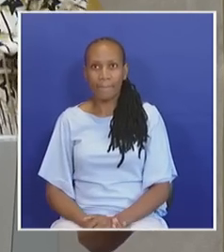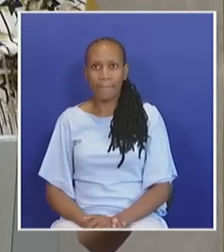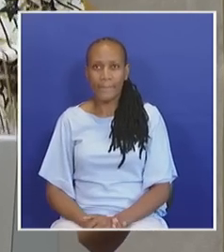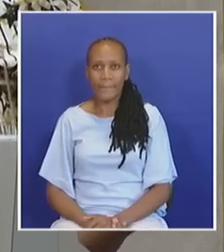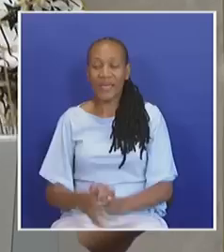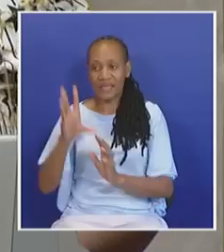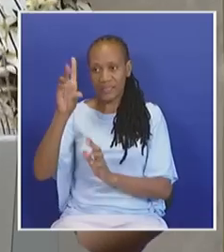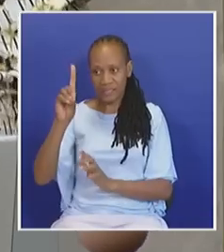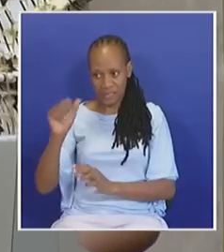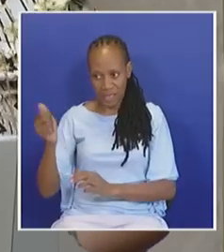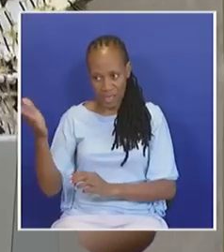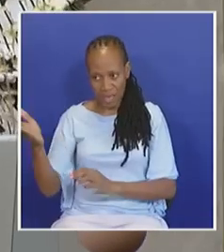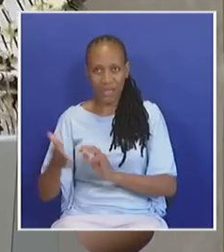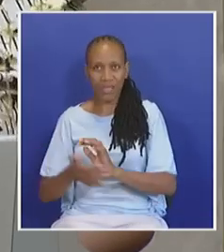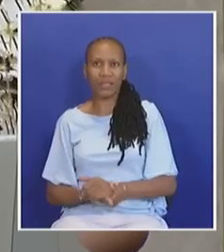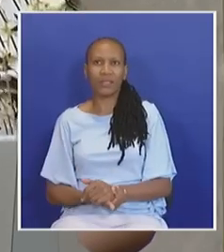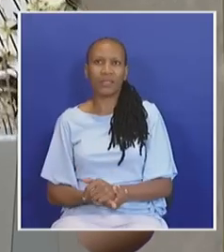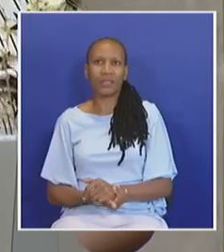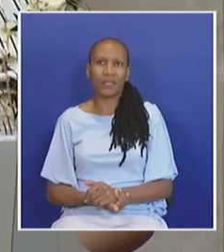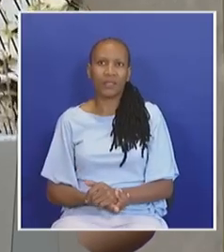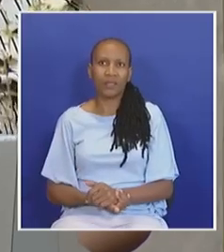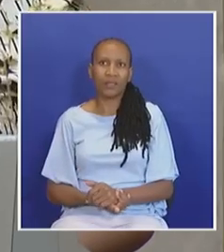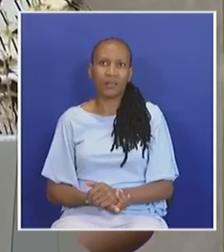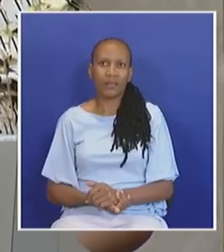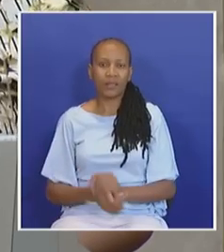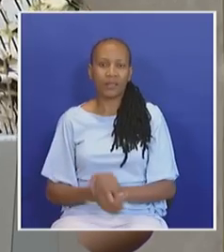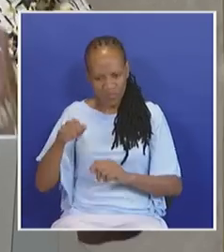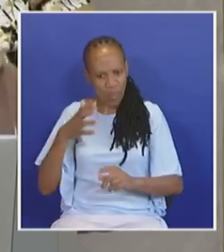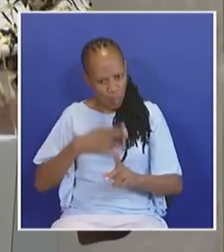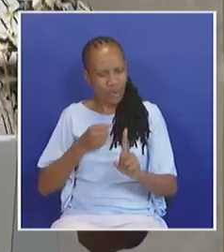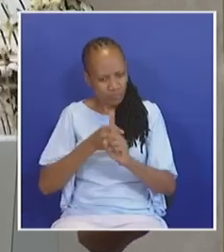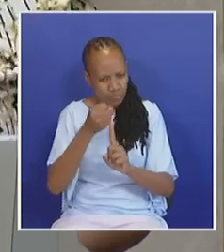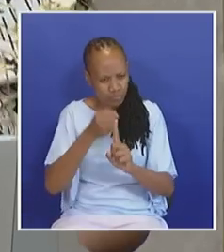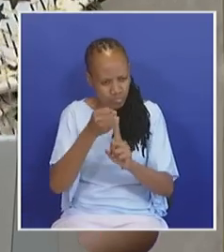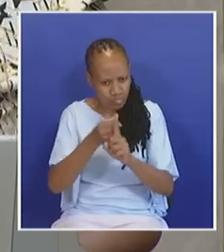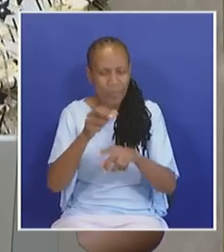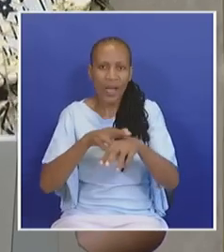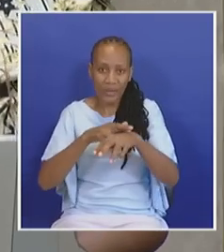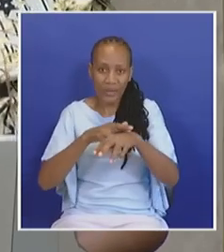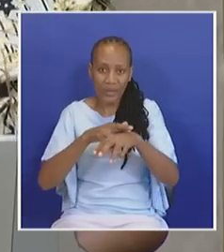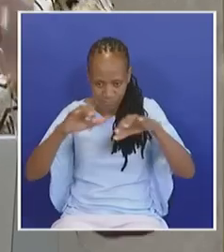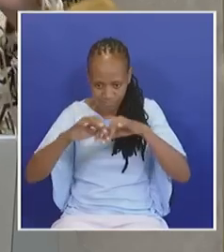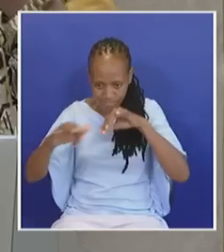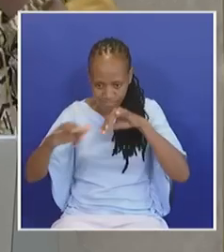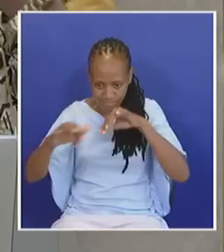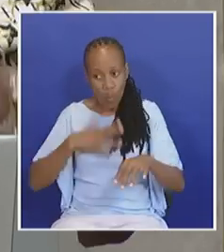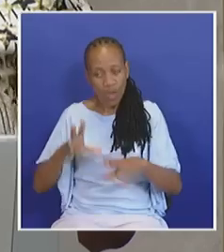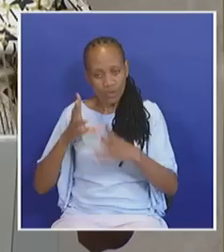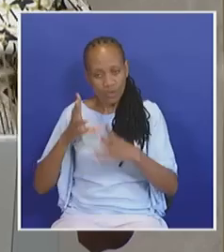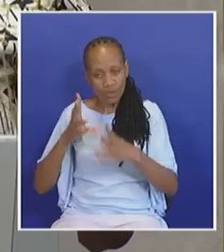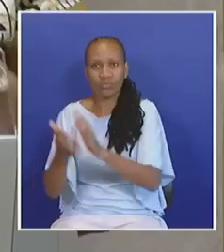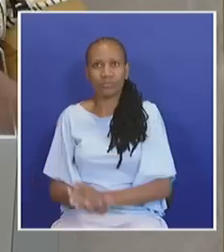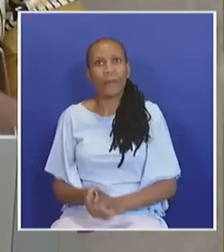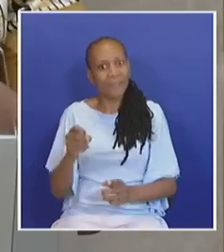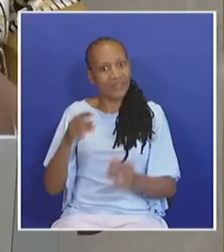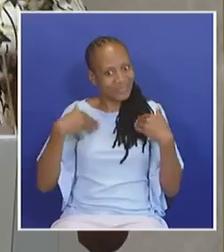DA is genuine about fighting racism, let's do a head count of their